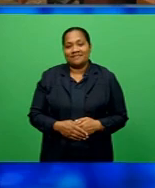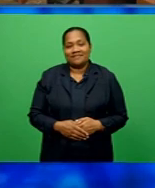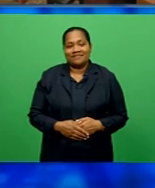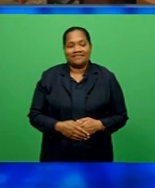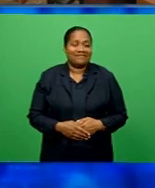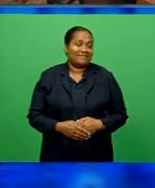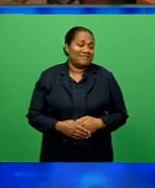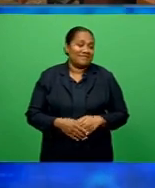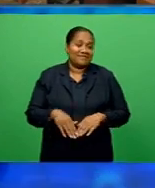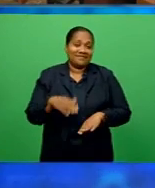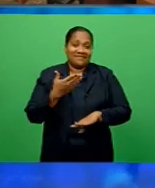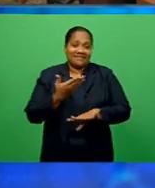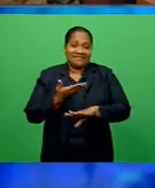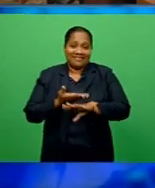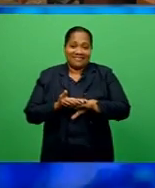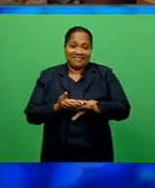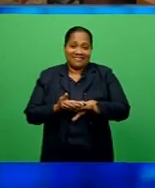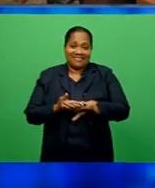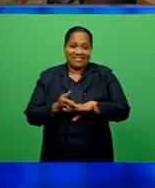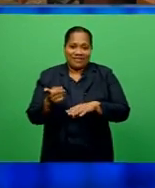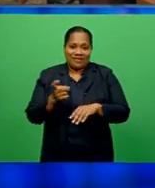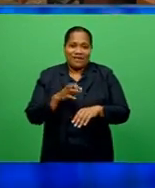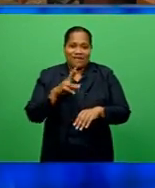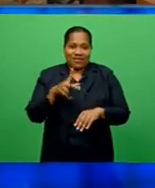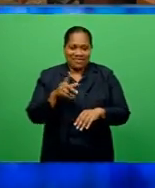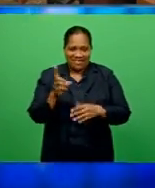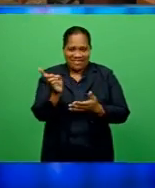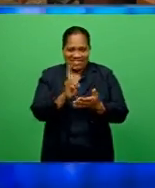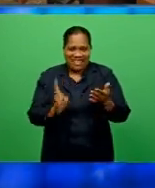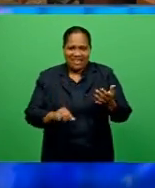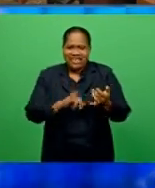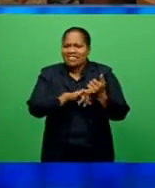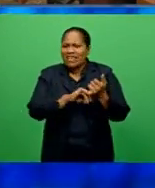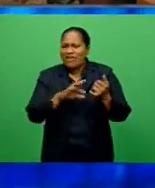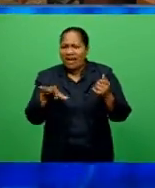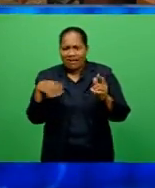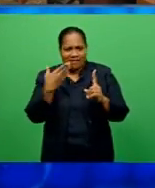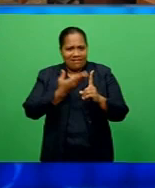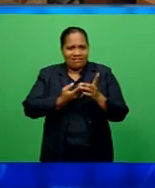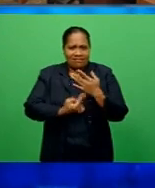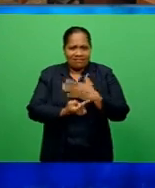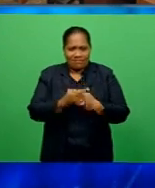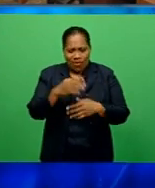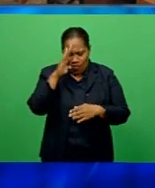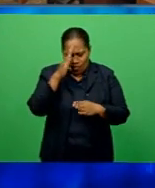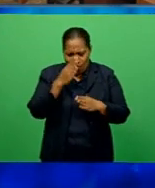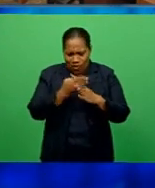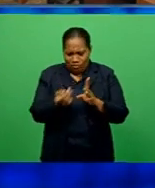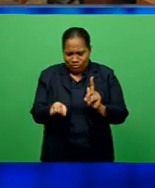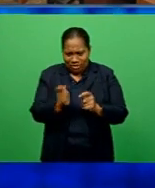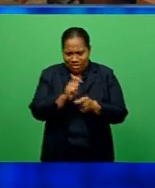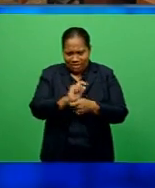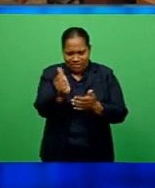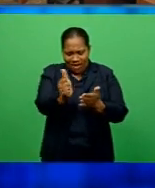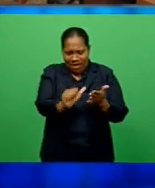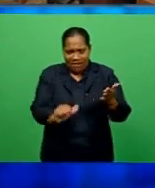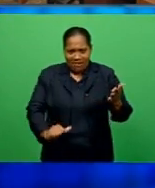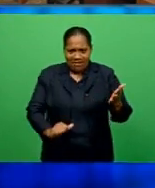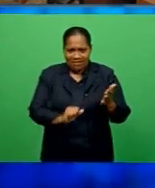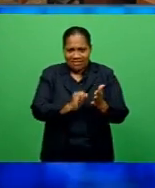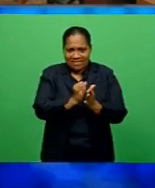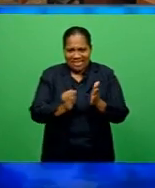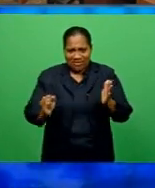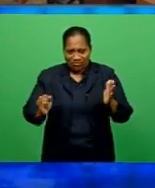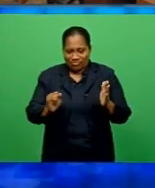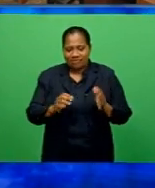A newcomer to the interior designing, Sarah Tonganivalu is hoping to change the local landscape and the art industry. 8 months into her